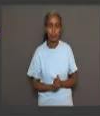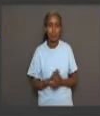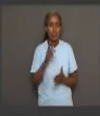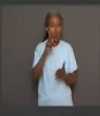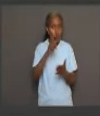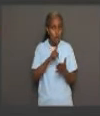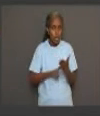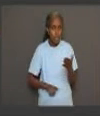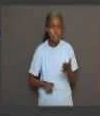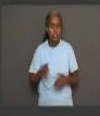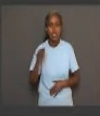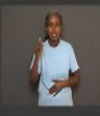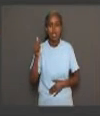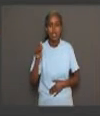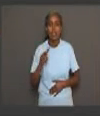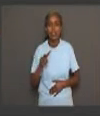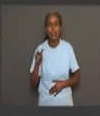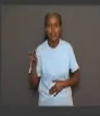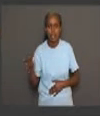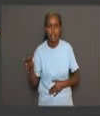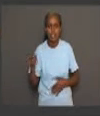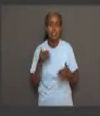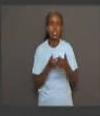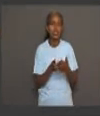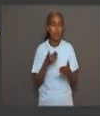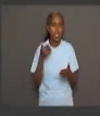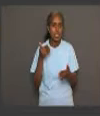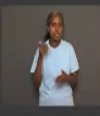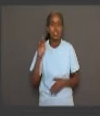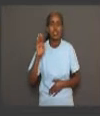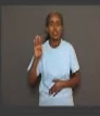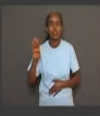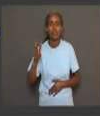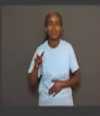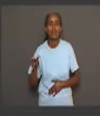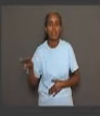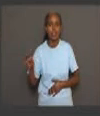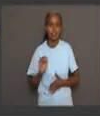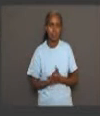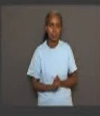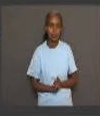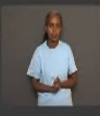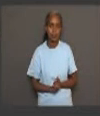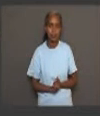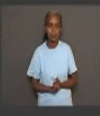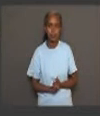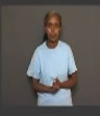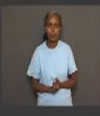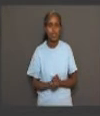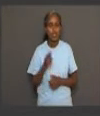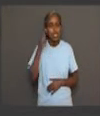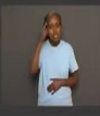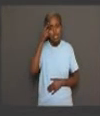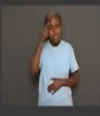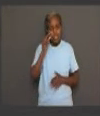What is A vector minus B vector? Take